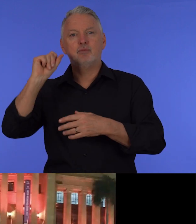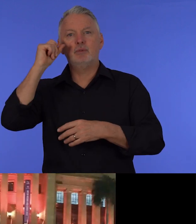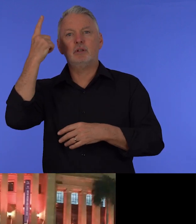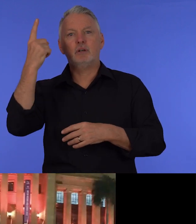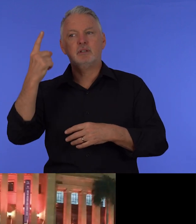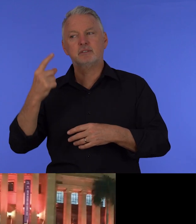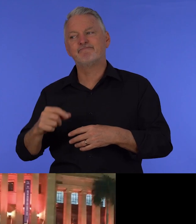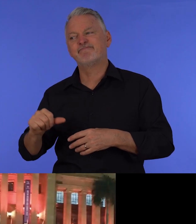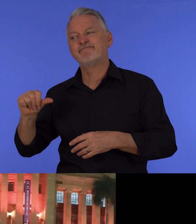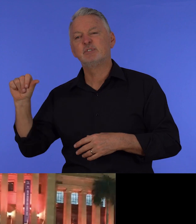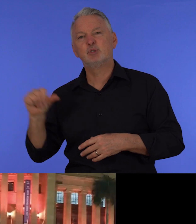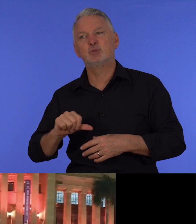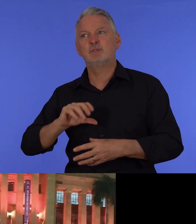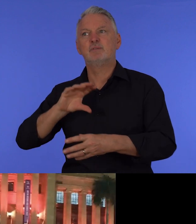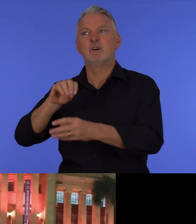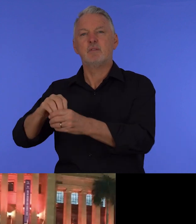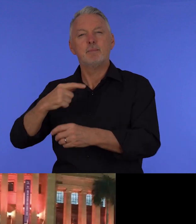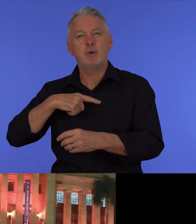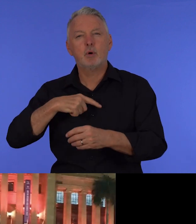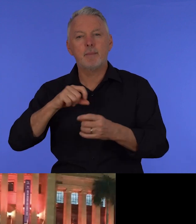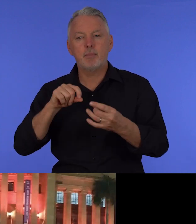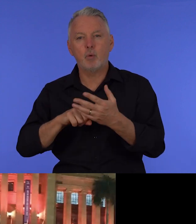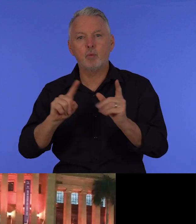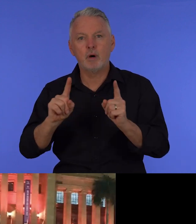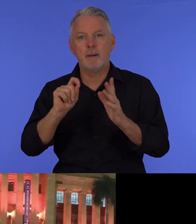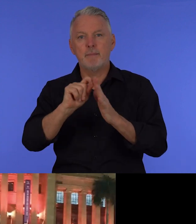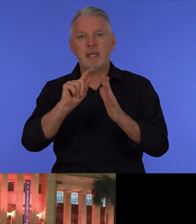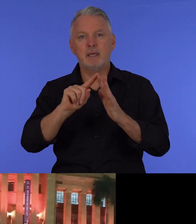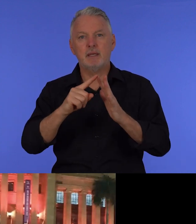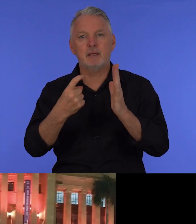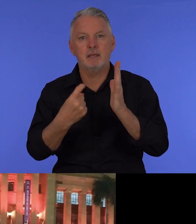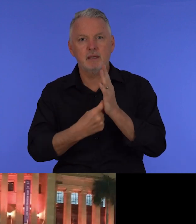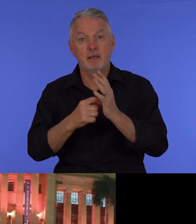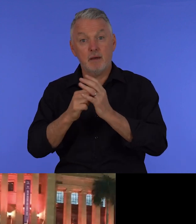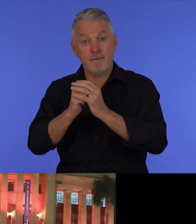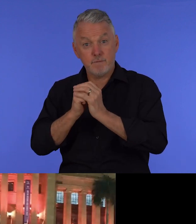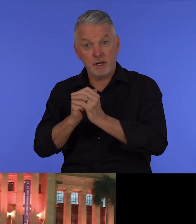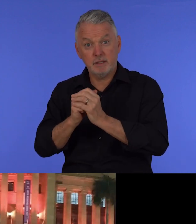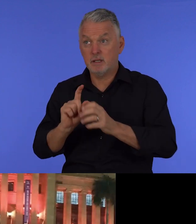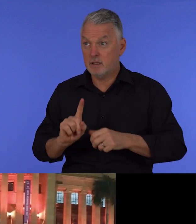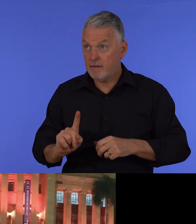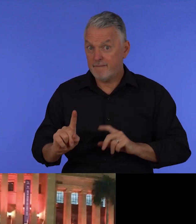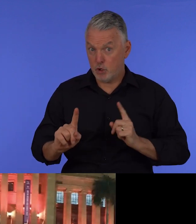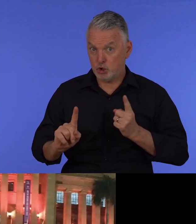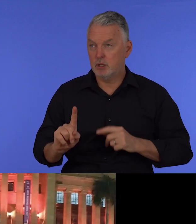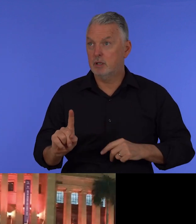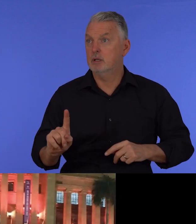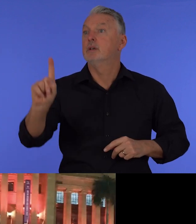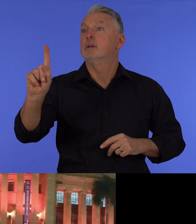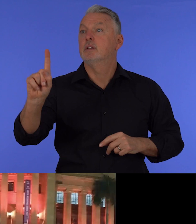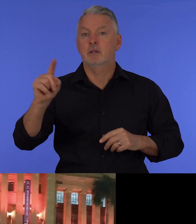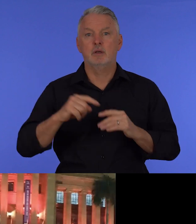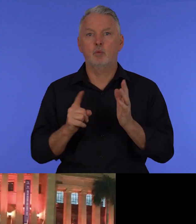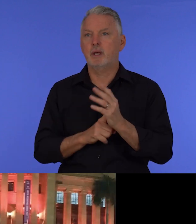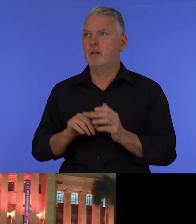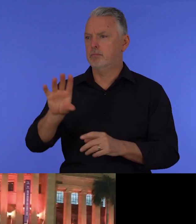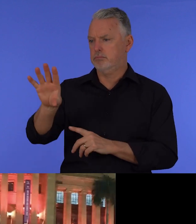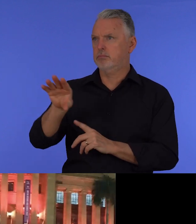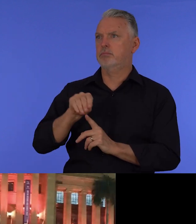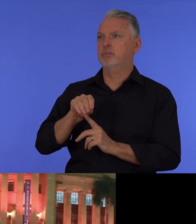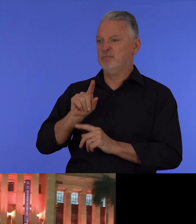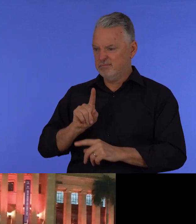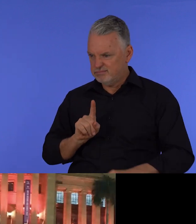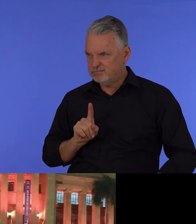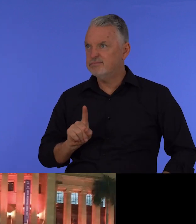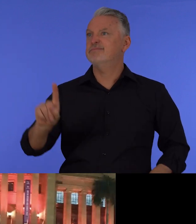things, I realised. And him having peers alongside him too to do them, I think has been great